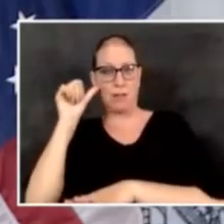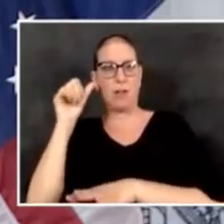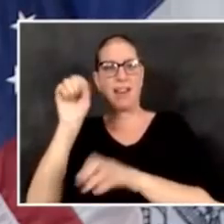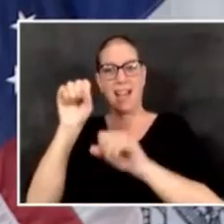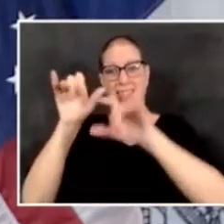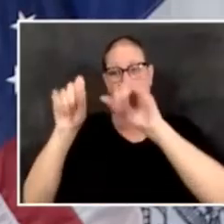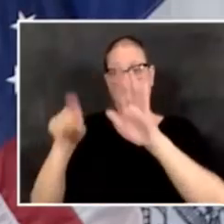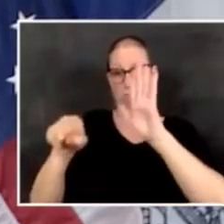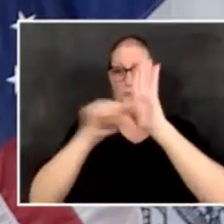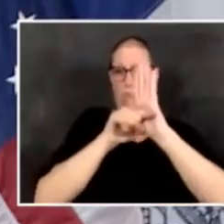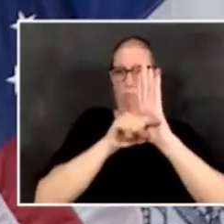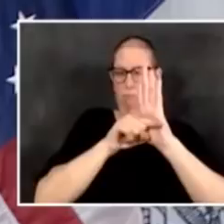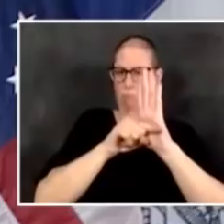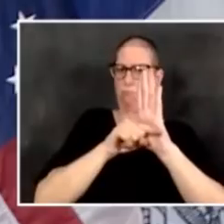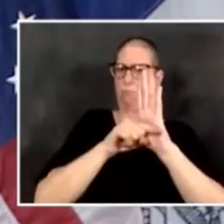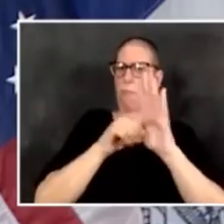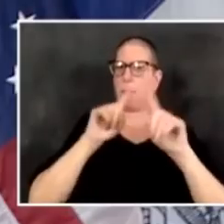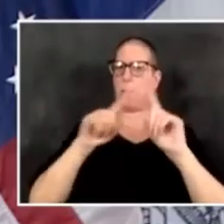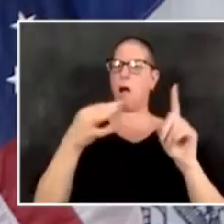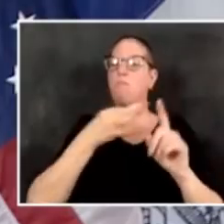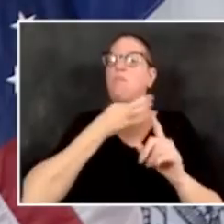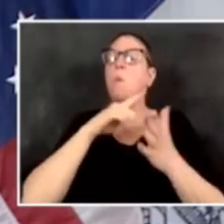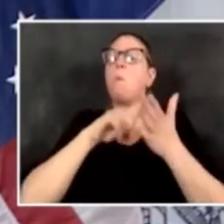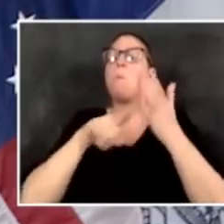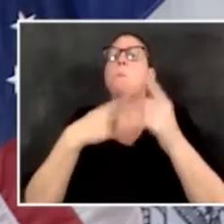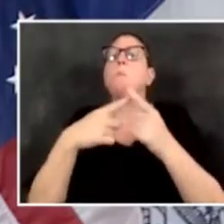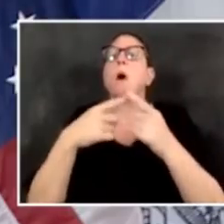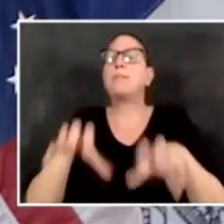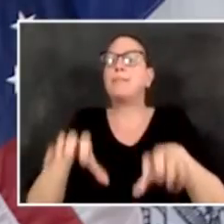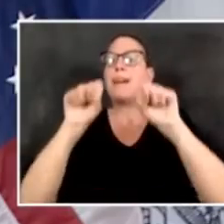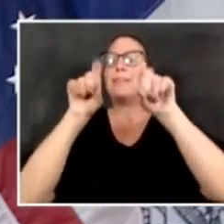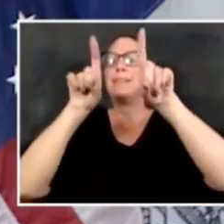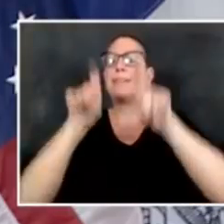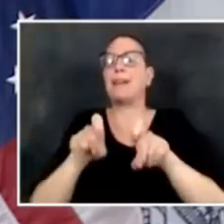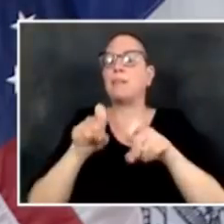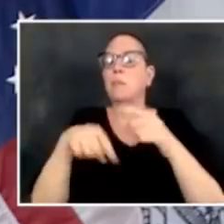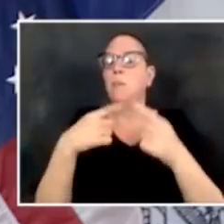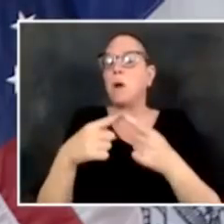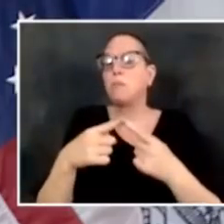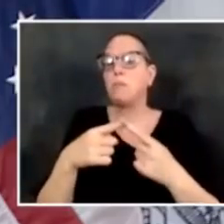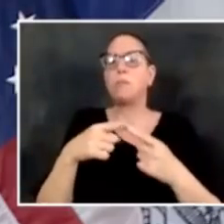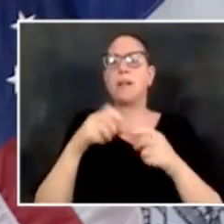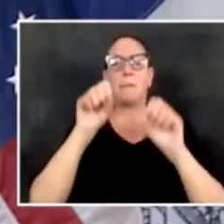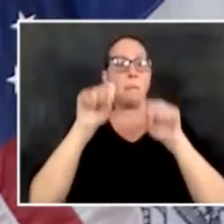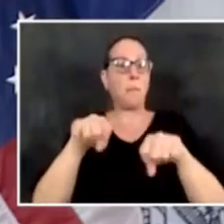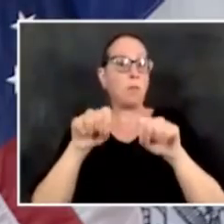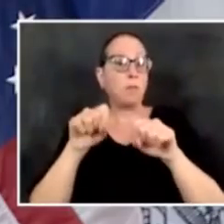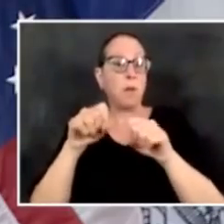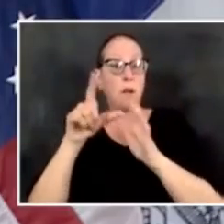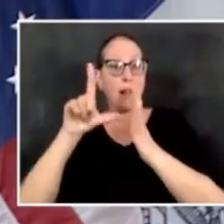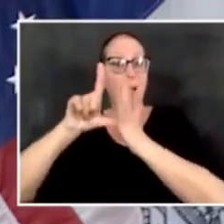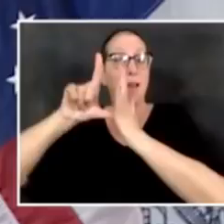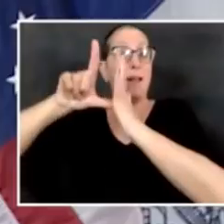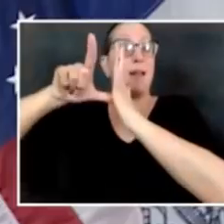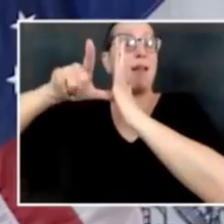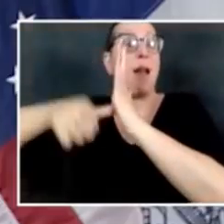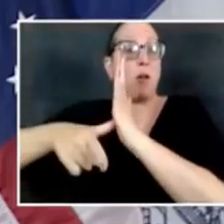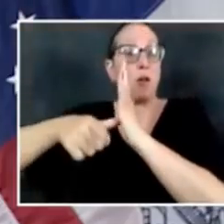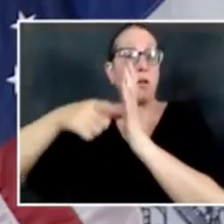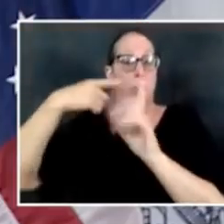And then, Mr. Mayor, I'm wondering what you can say about how these deaths within 12 hours of each